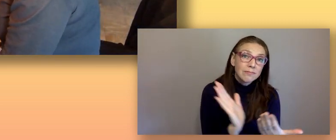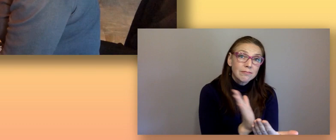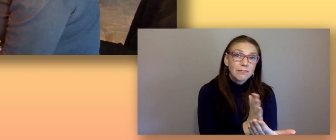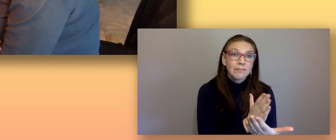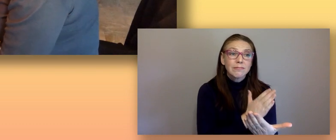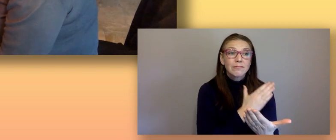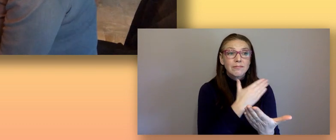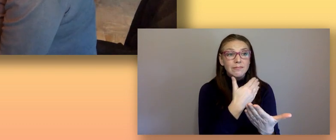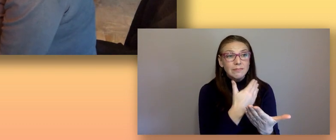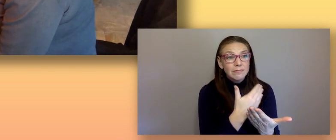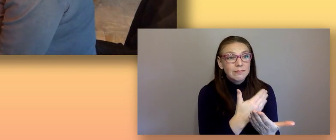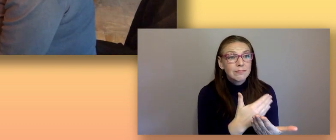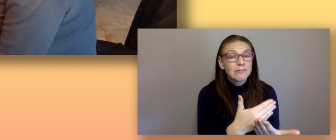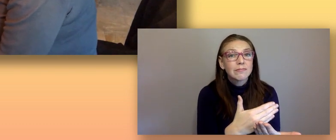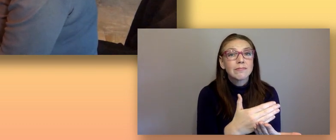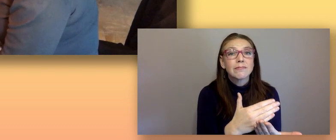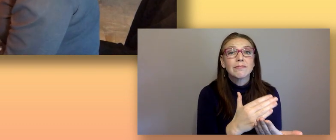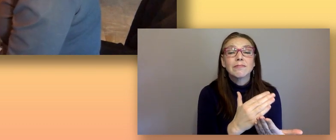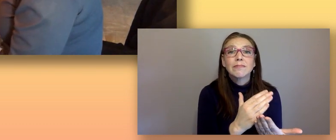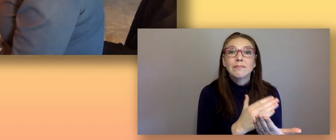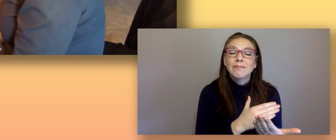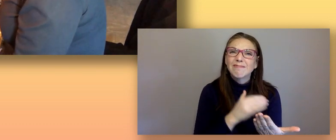piano is sitting